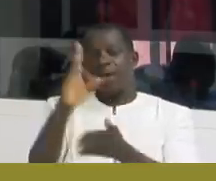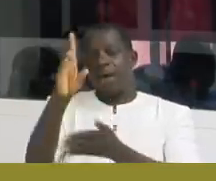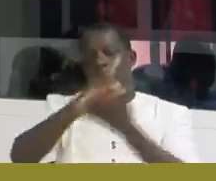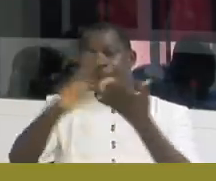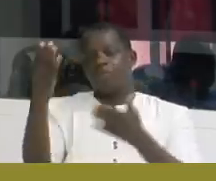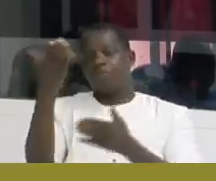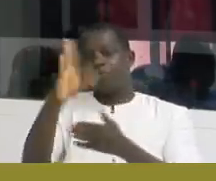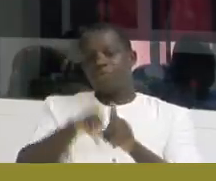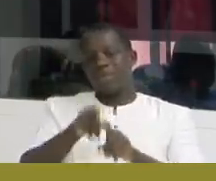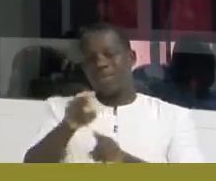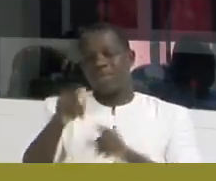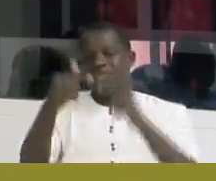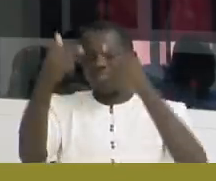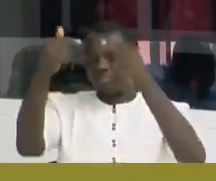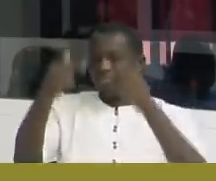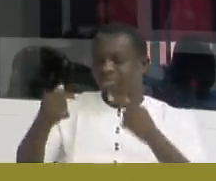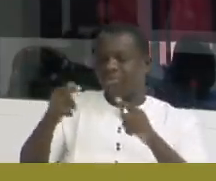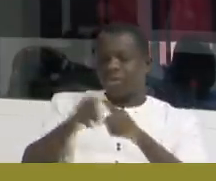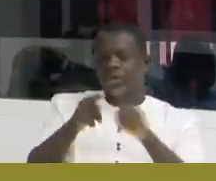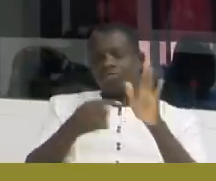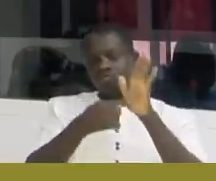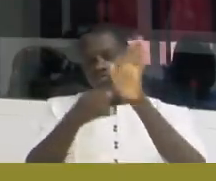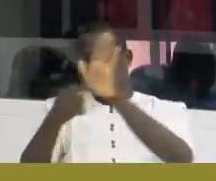his mere statements and utterances.